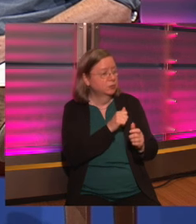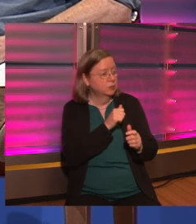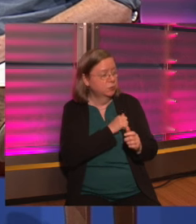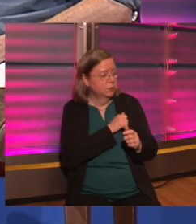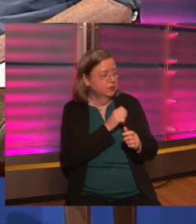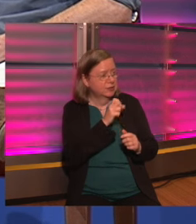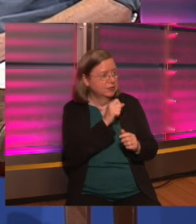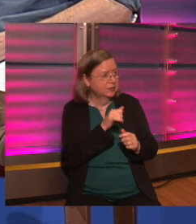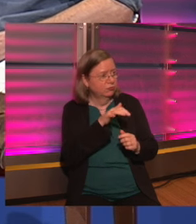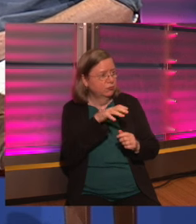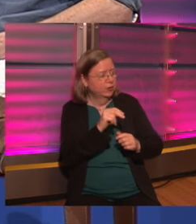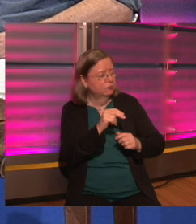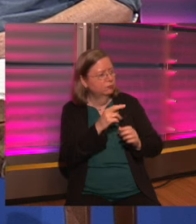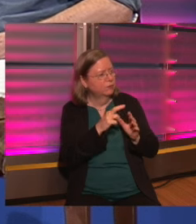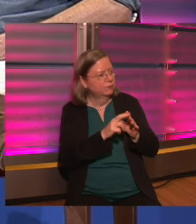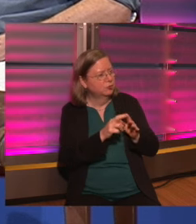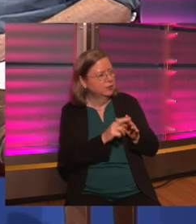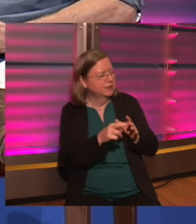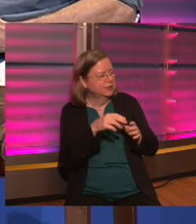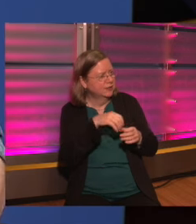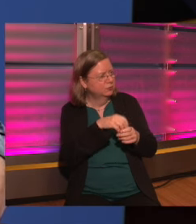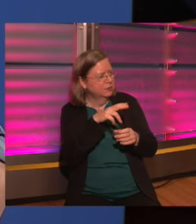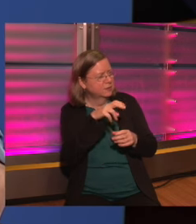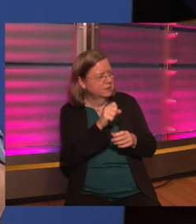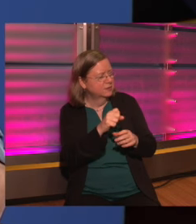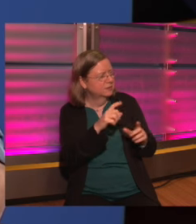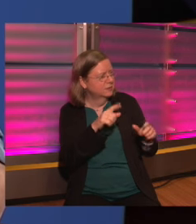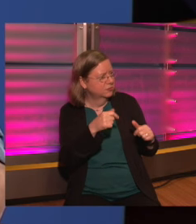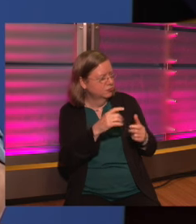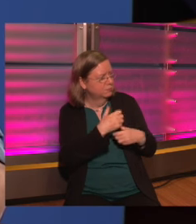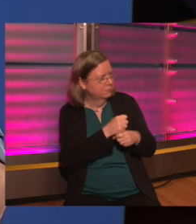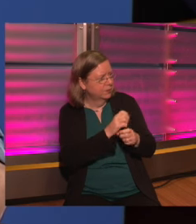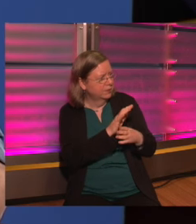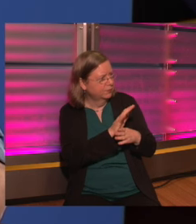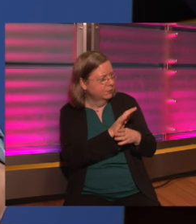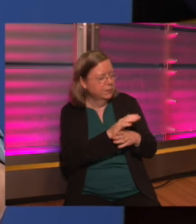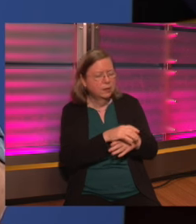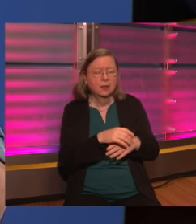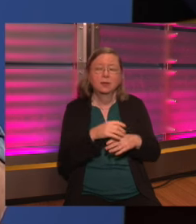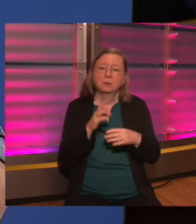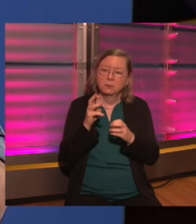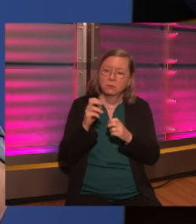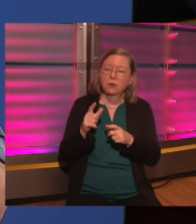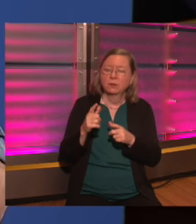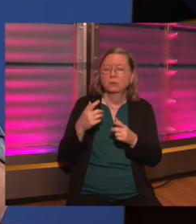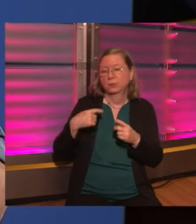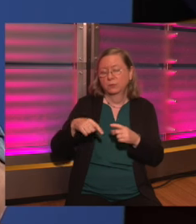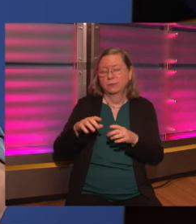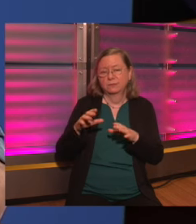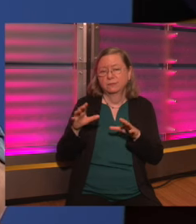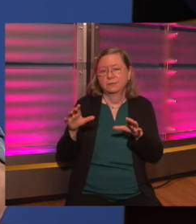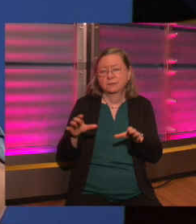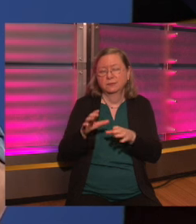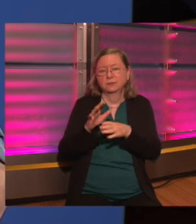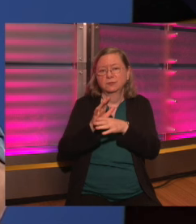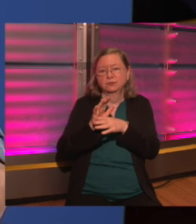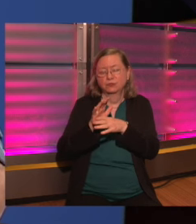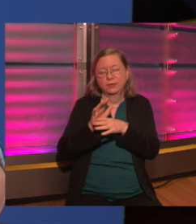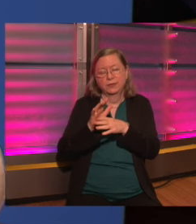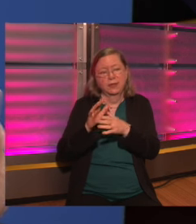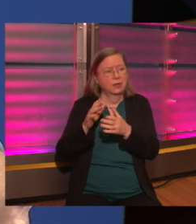film? You know, it's hard to tell. We've been doing a lot of, you know, every screening, and you guys will as well, probably get